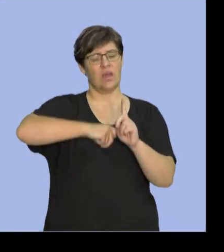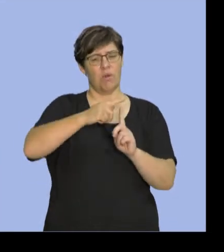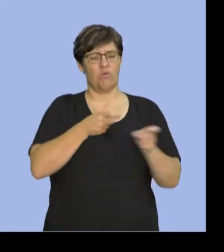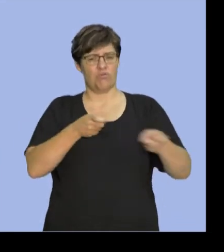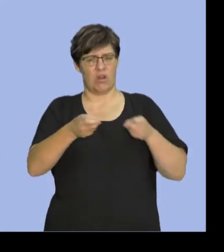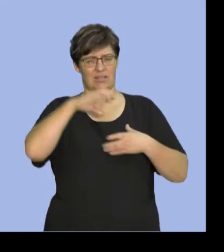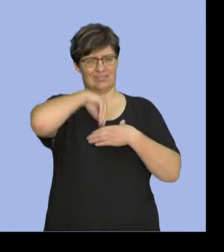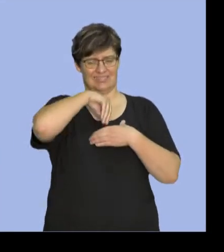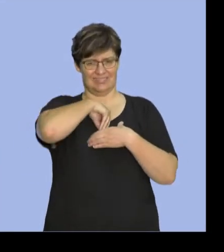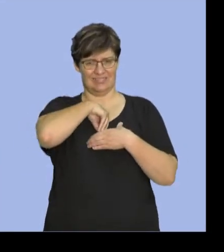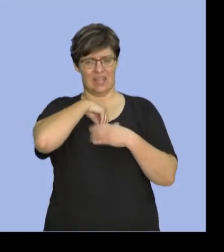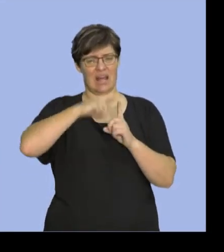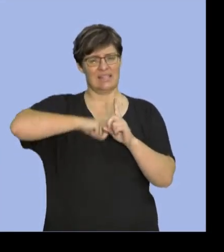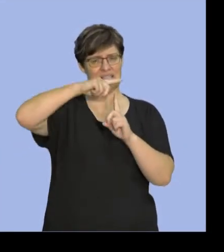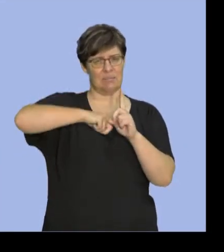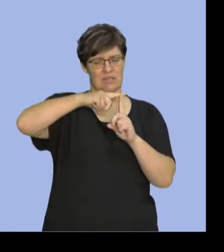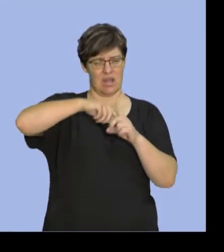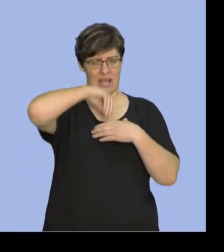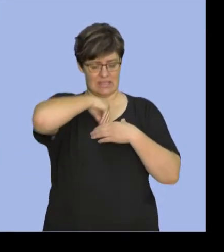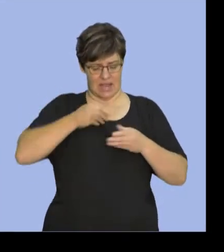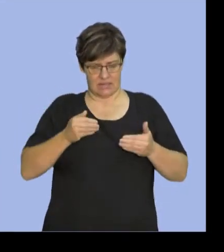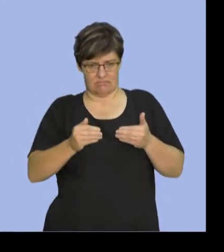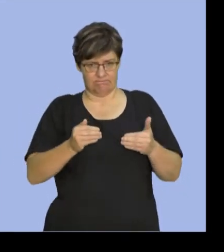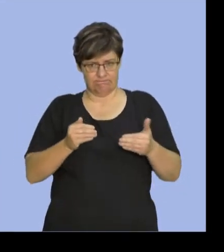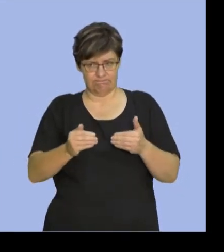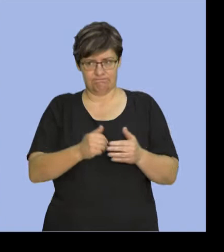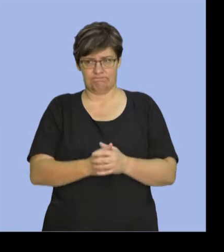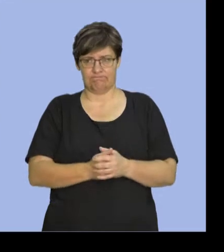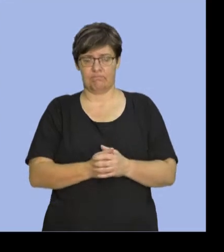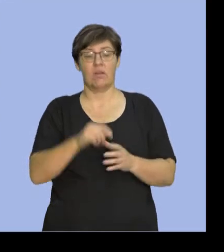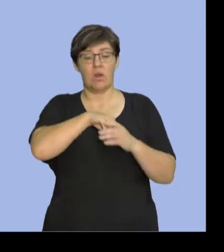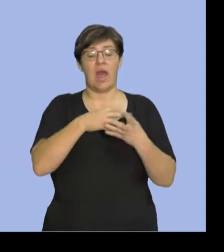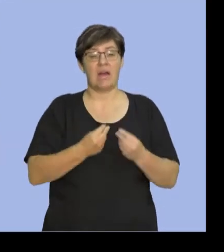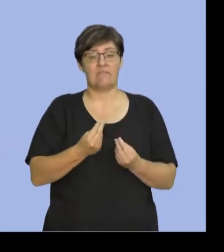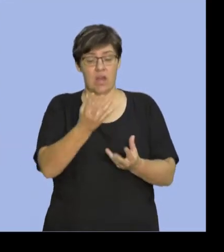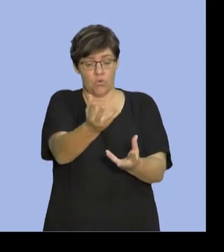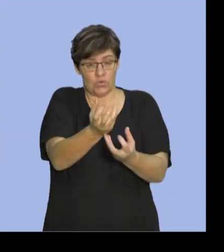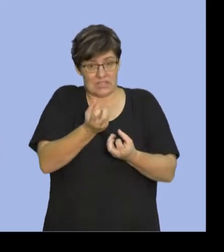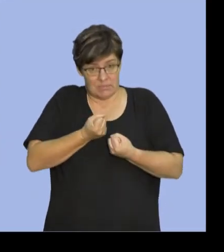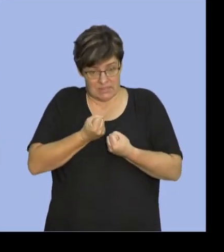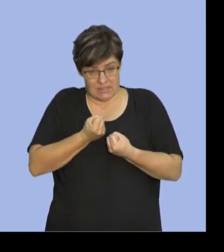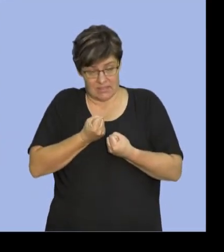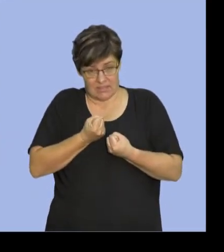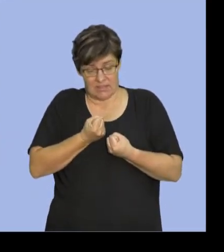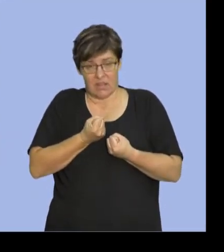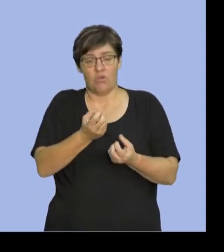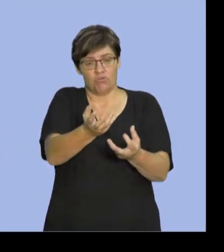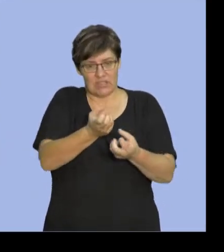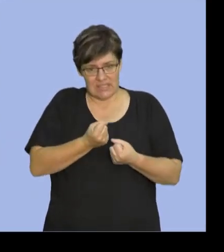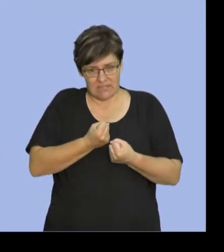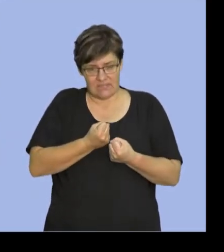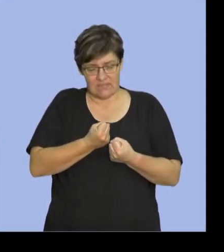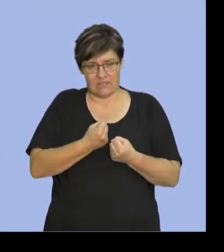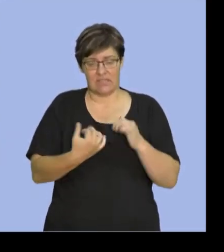as temperature being regulated, and in this mechanisms we have receptors that receive a